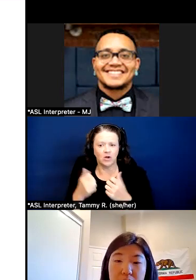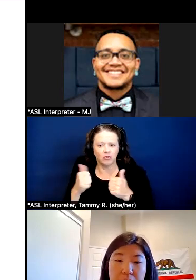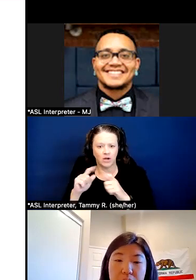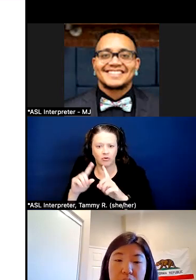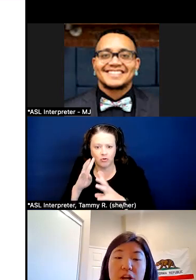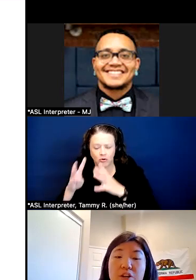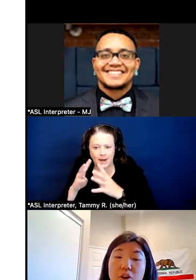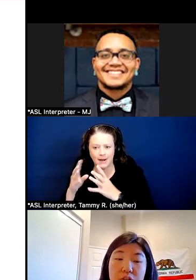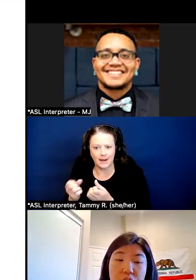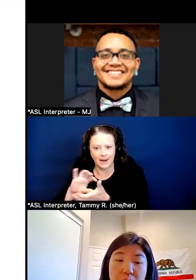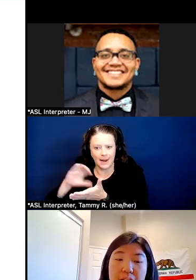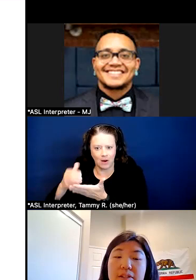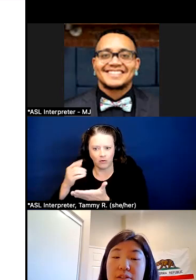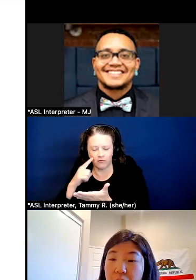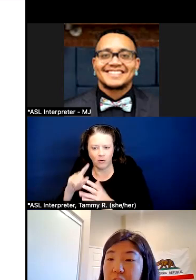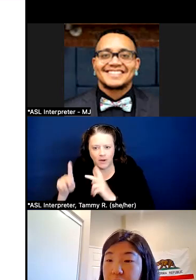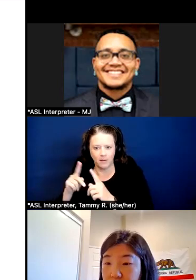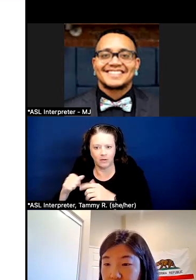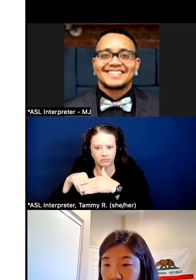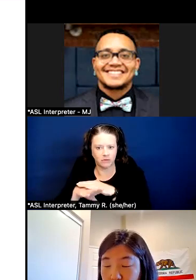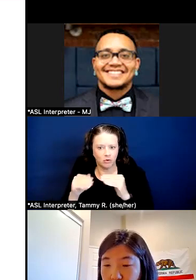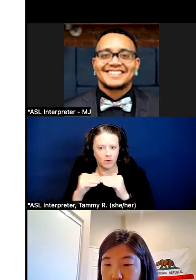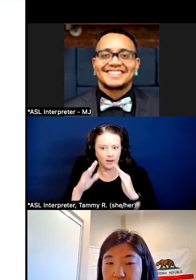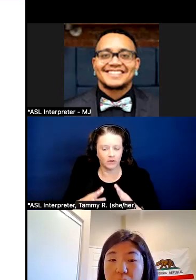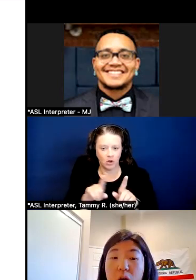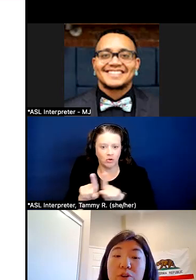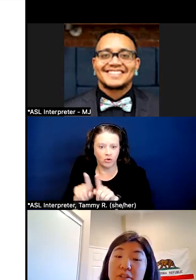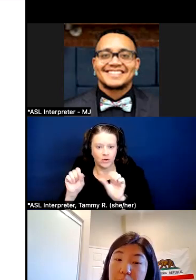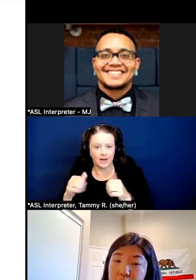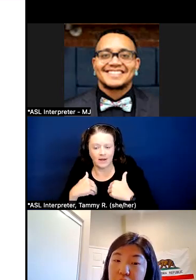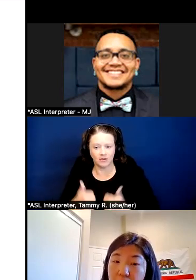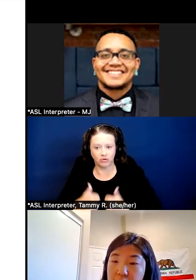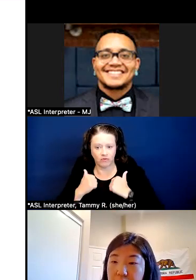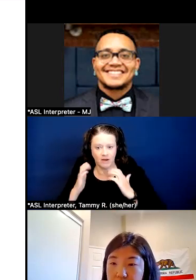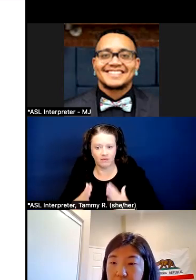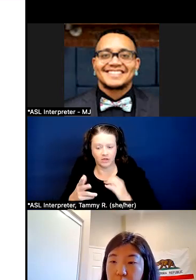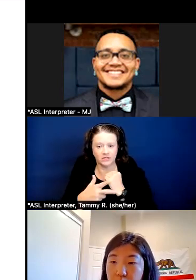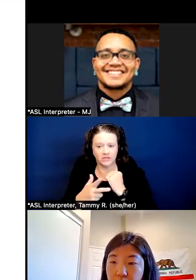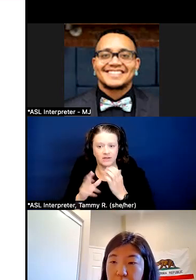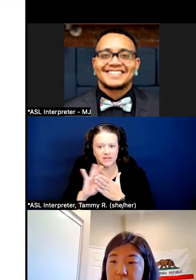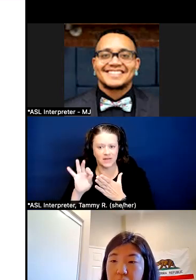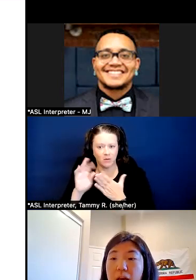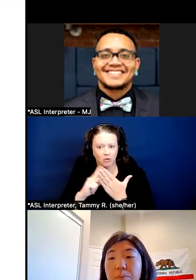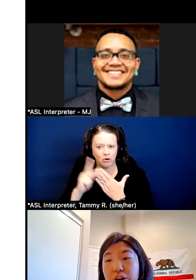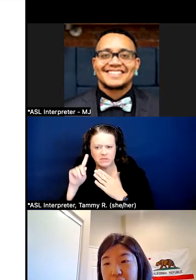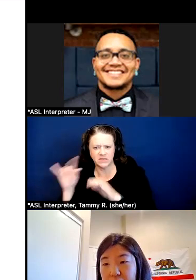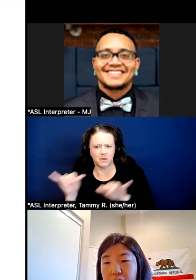And policymakers should also create survivor savings account programs, which are similar to child savings account programs, but are intended